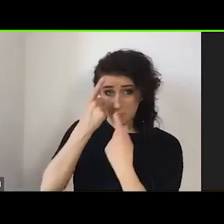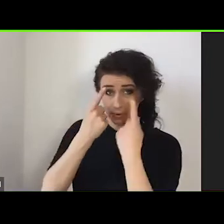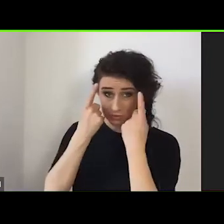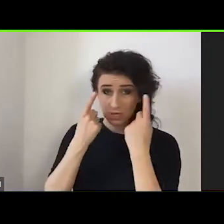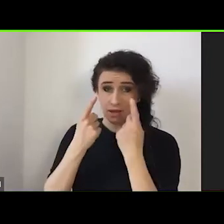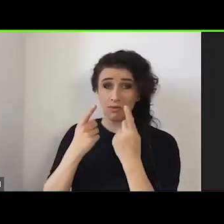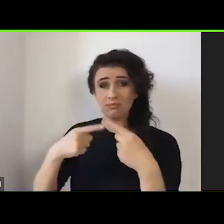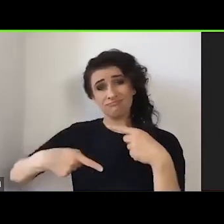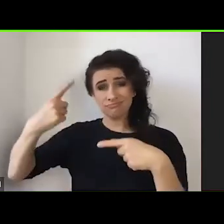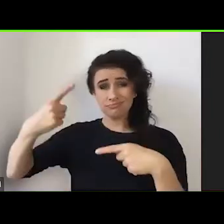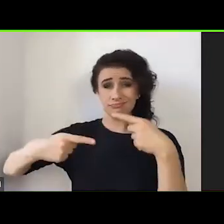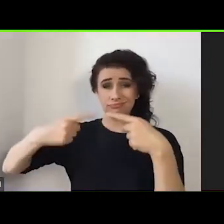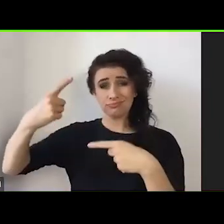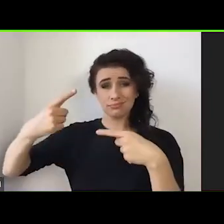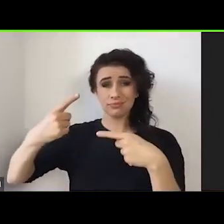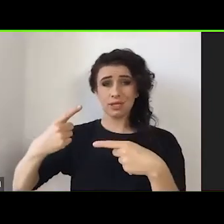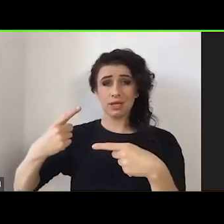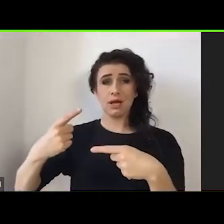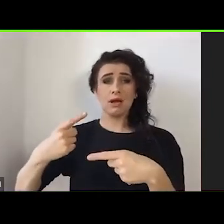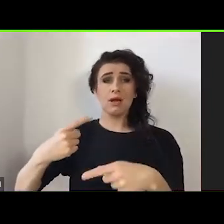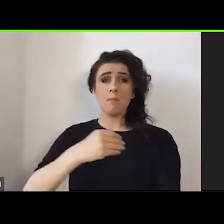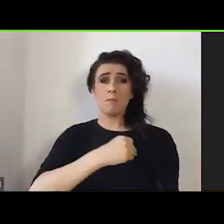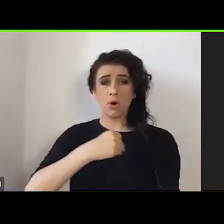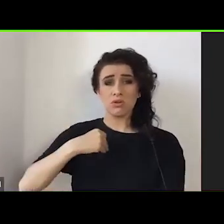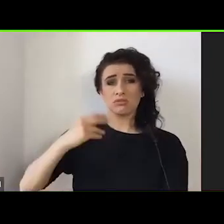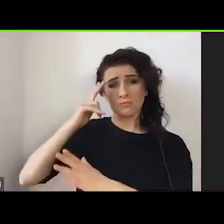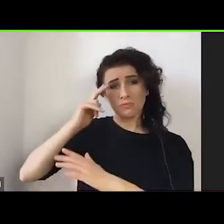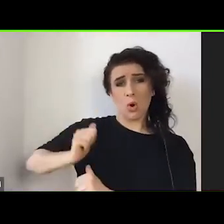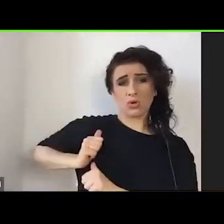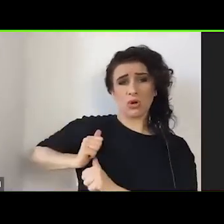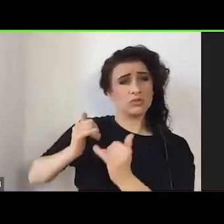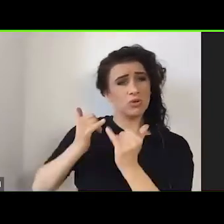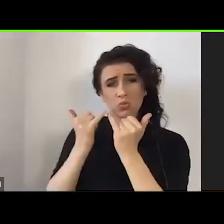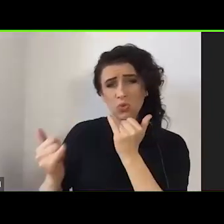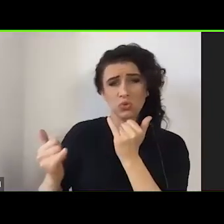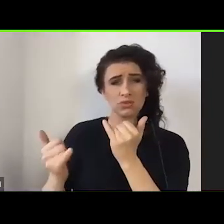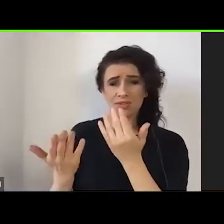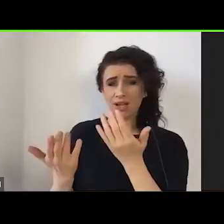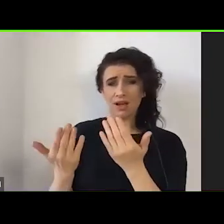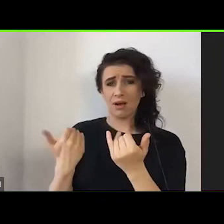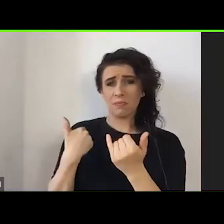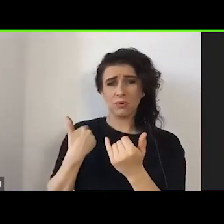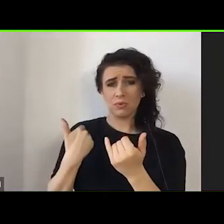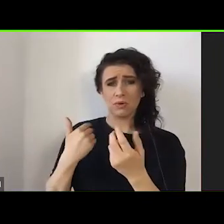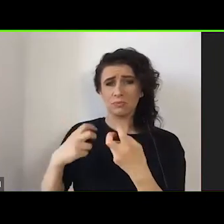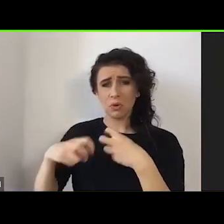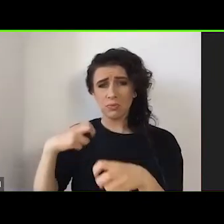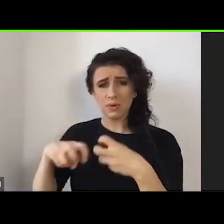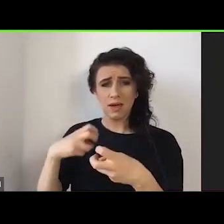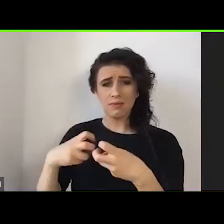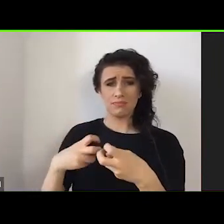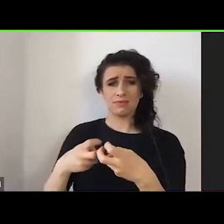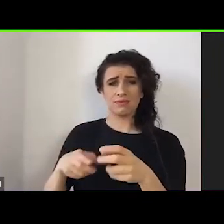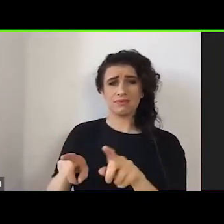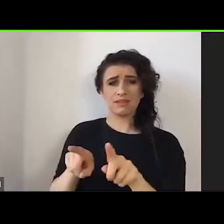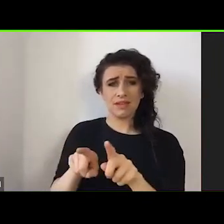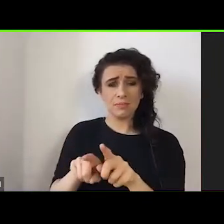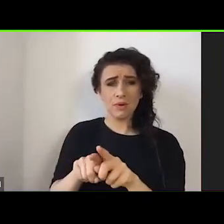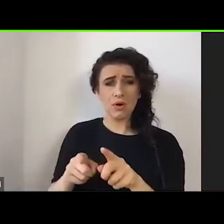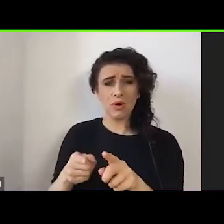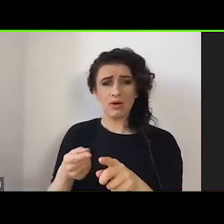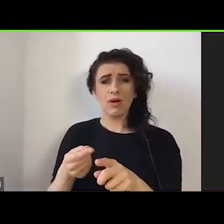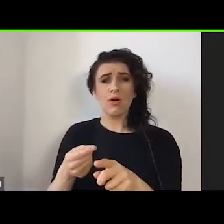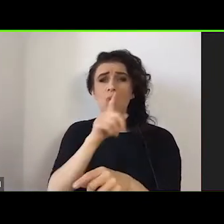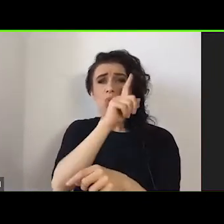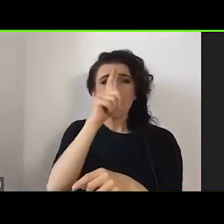instance, do human trafficking, they are very well trained. And I thought, you want to do something good, you have to train yourself, you have to